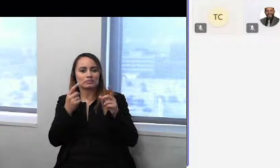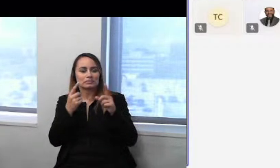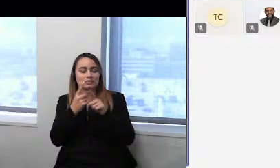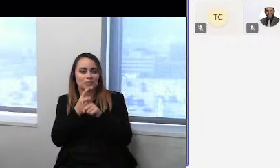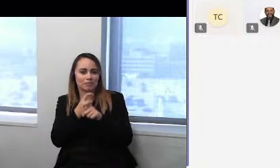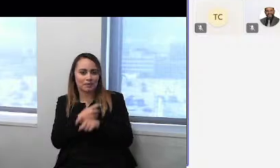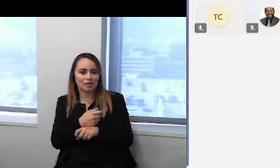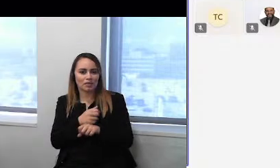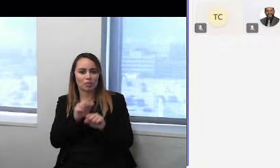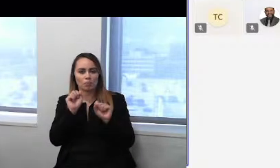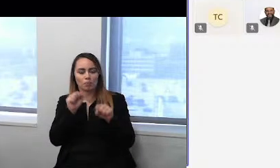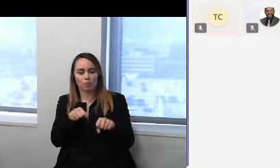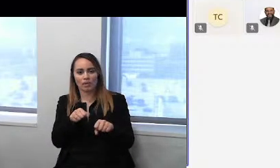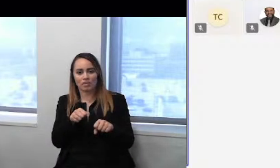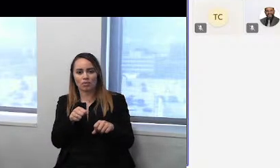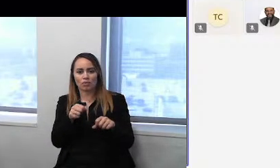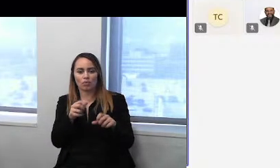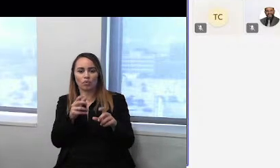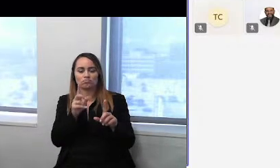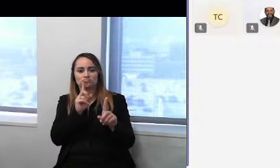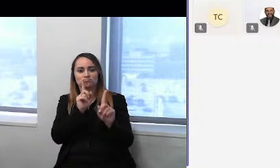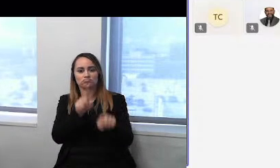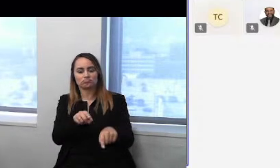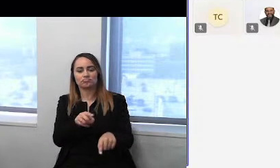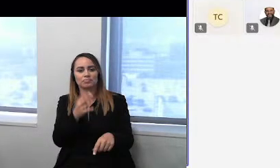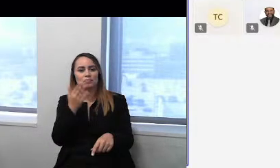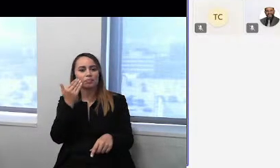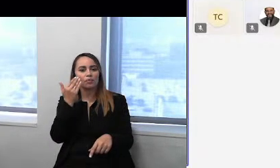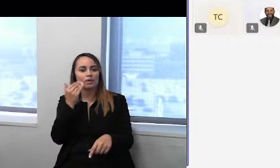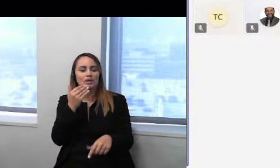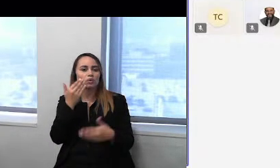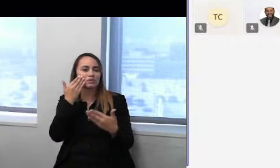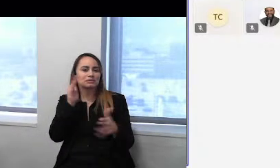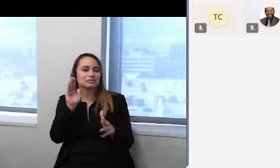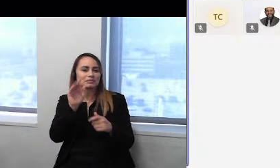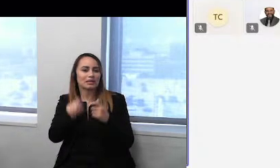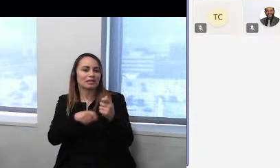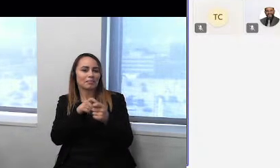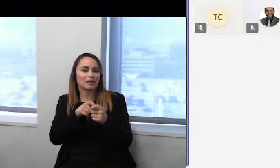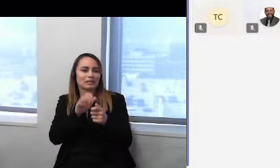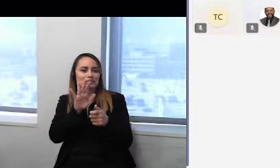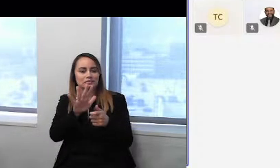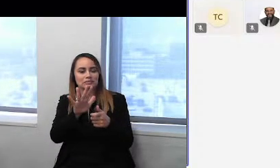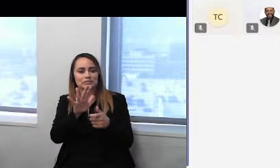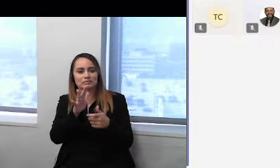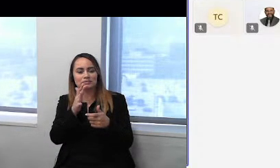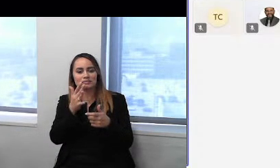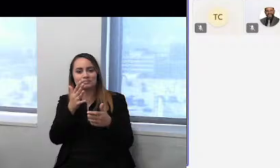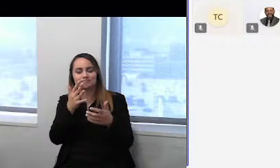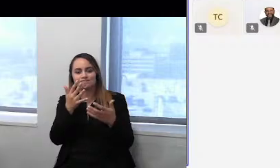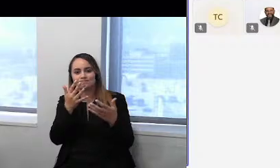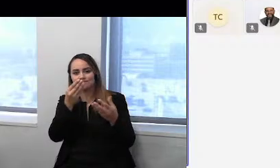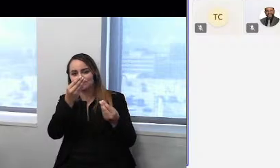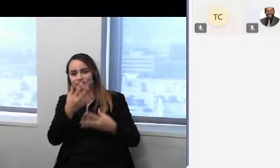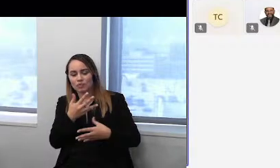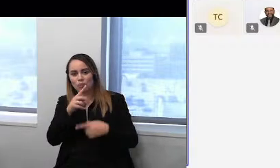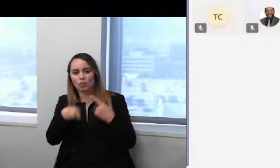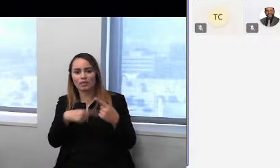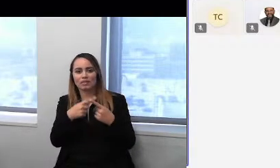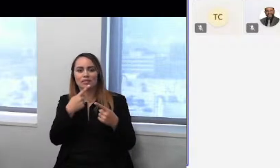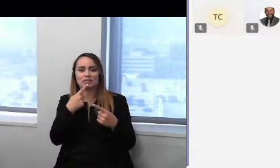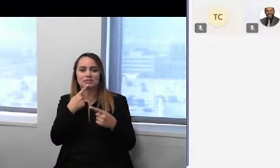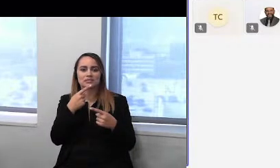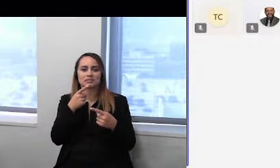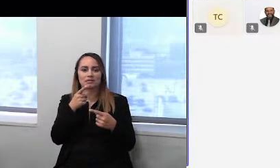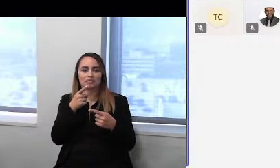an answer because I don't know exactly where you're coming from in regards to, you use the word making it more expensive. And that is